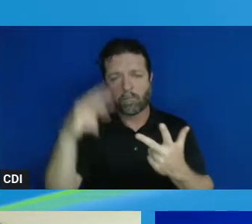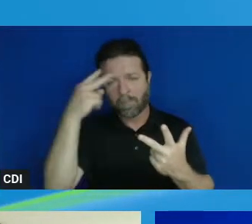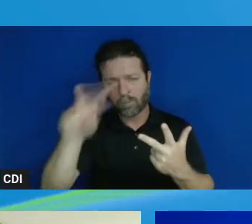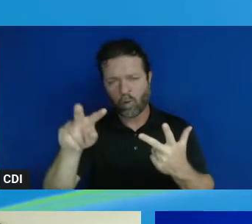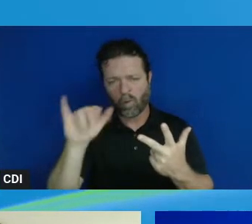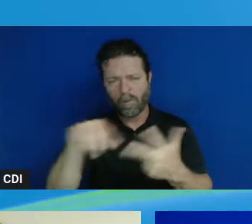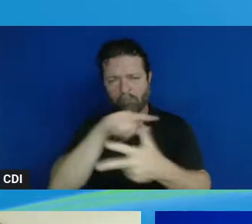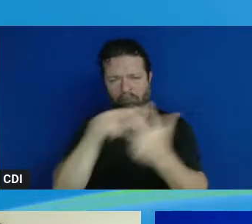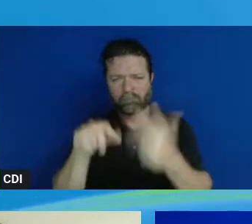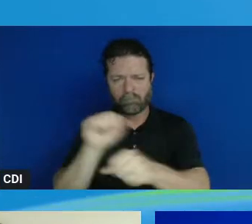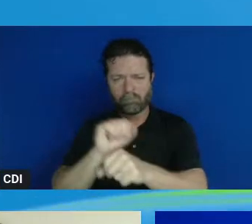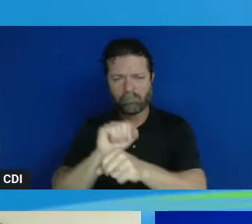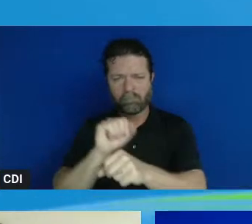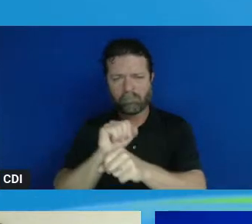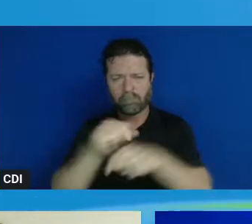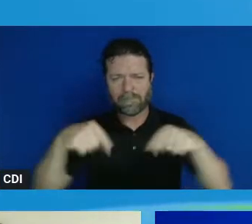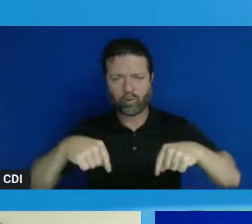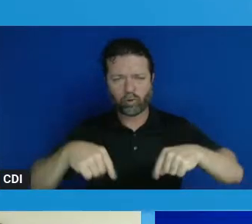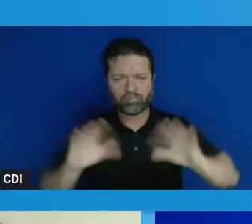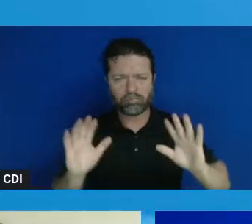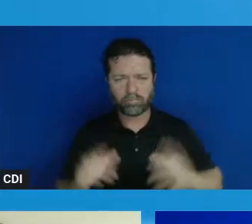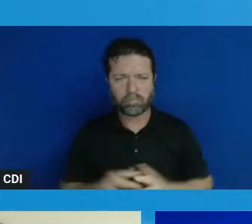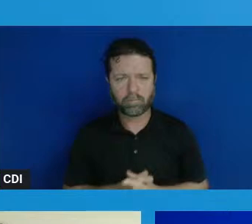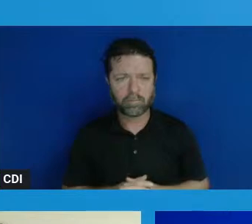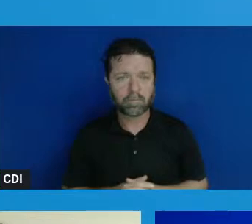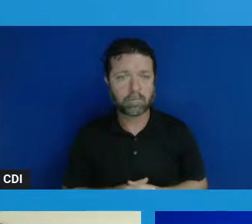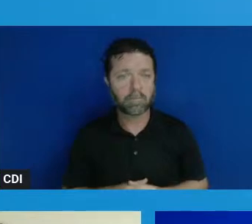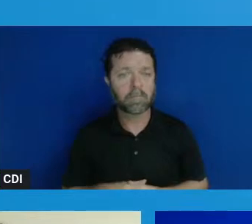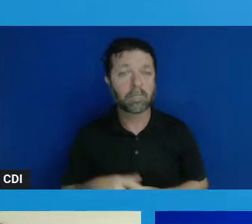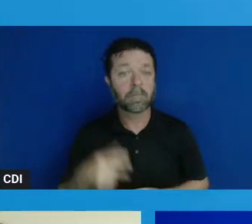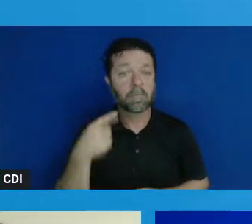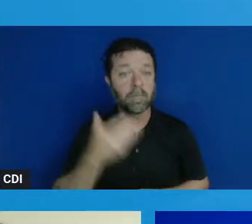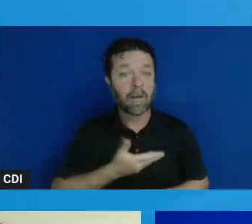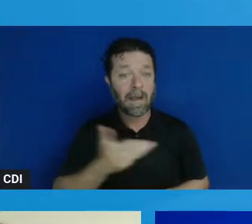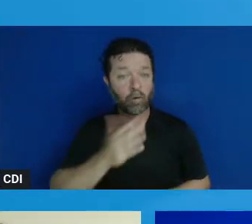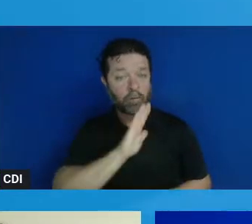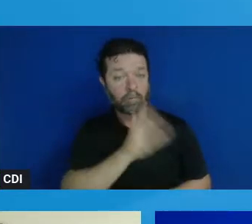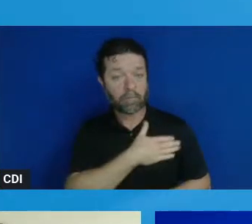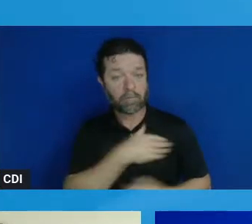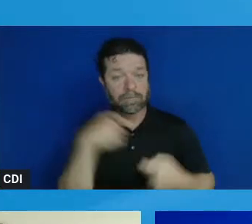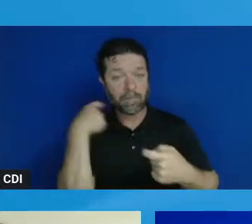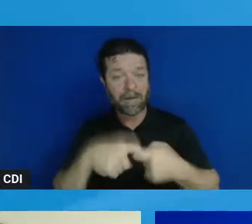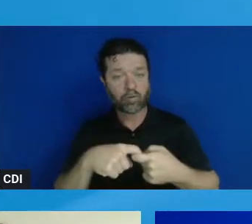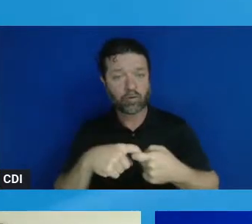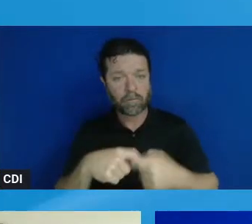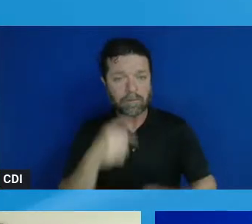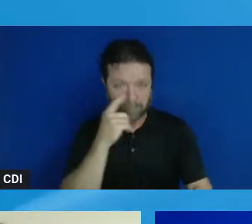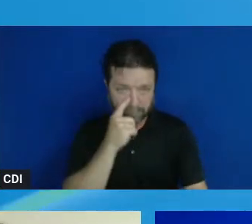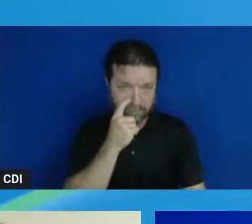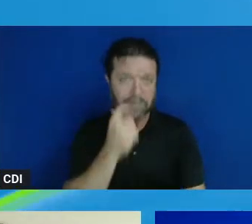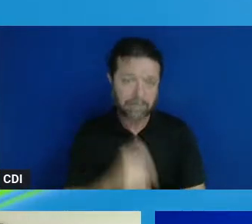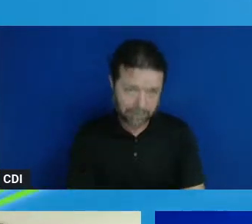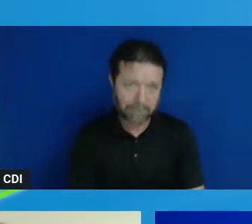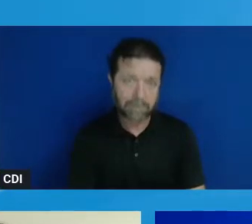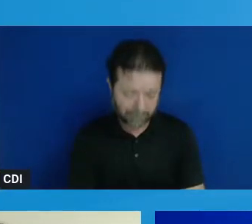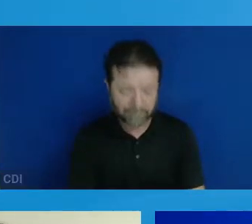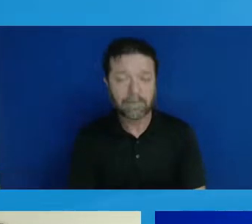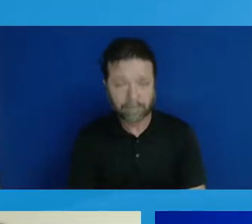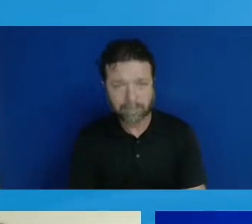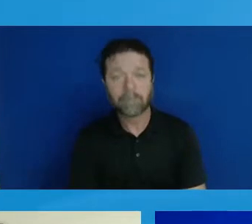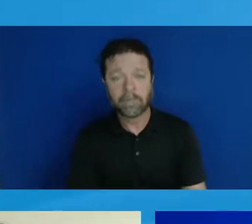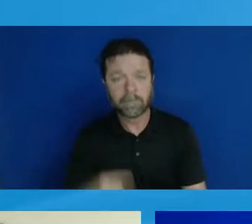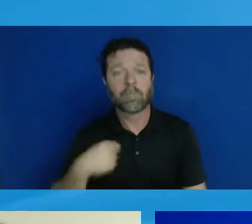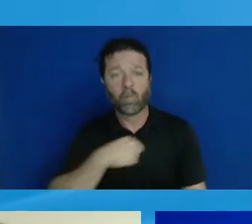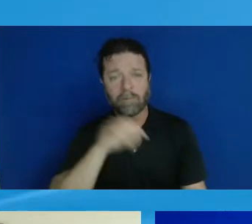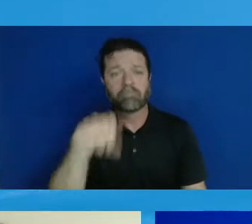And somebody is asking if we're hiring Spanish interpreters. And yes, we are. Go to our